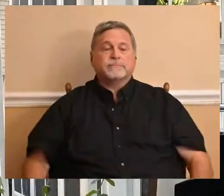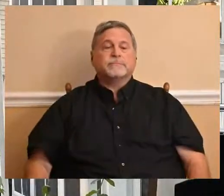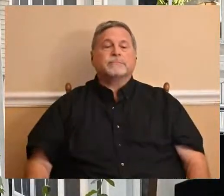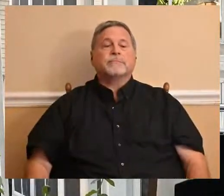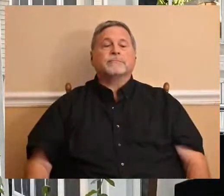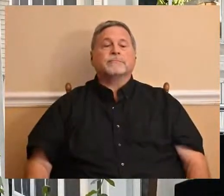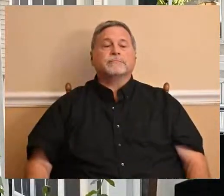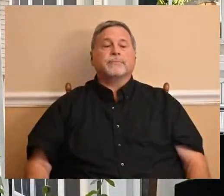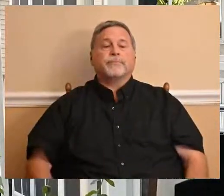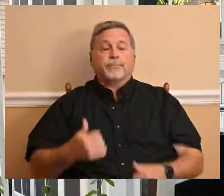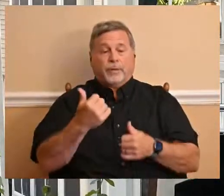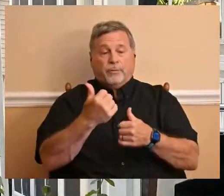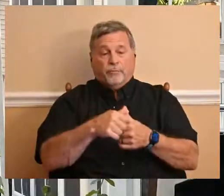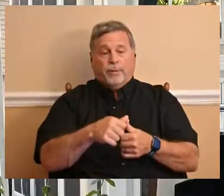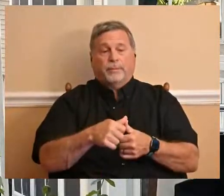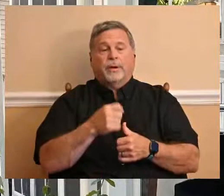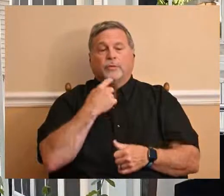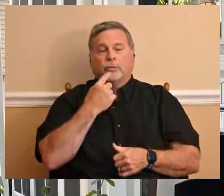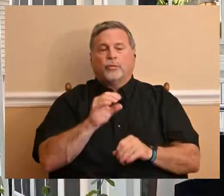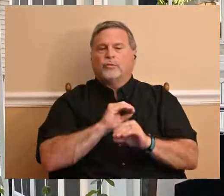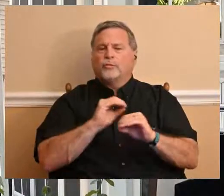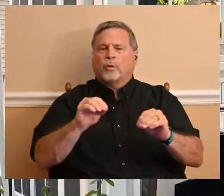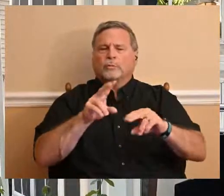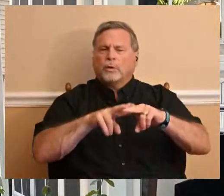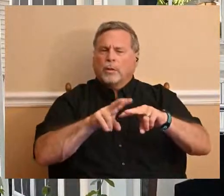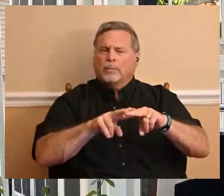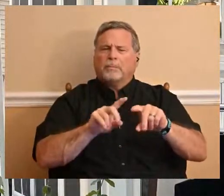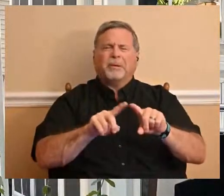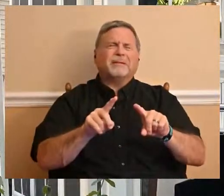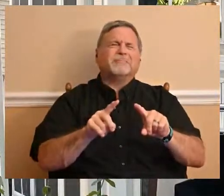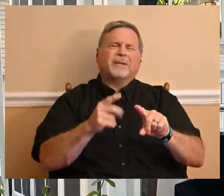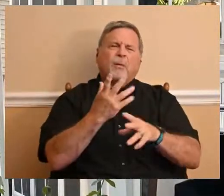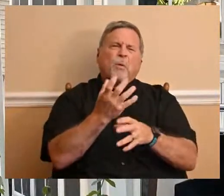And you remember I said I didn't use no salt. Well, I still want a little bit of salt,